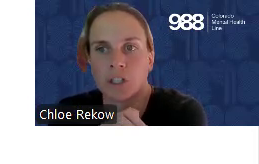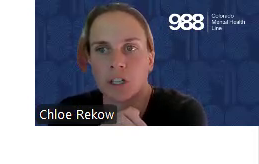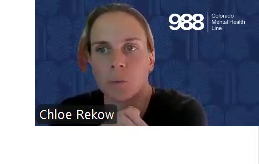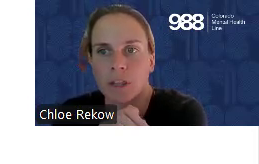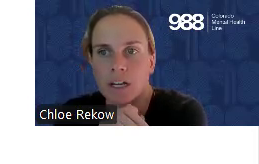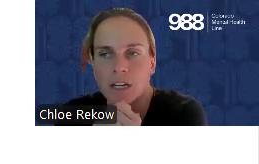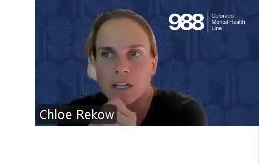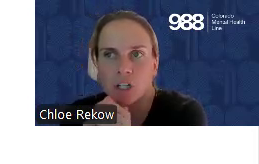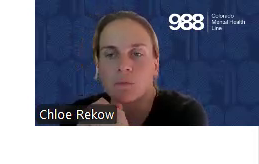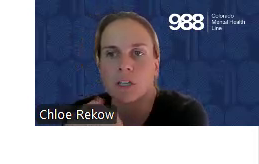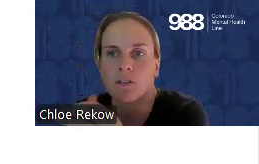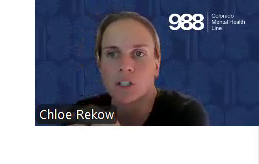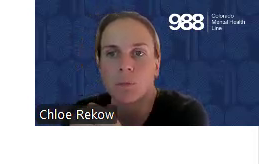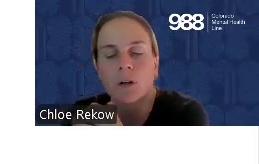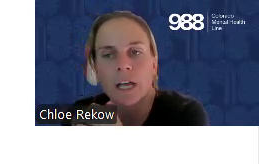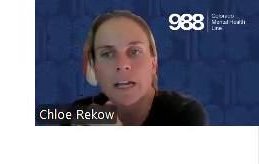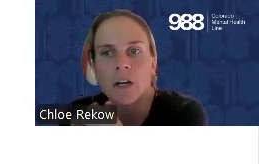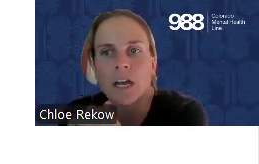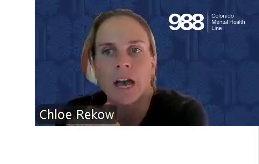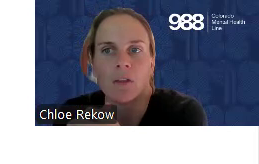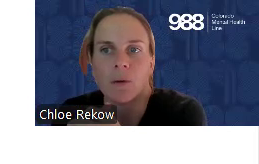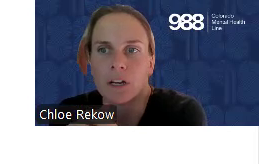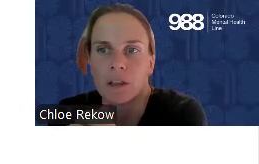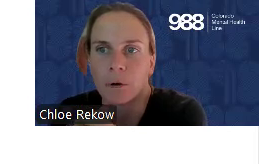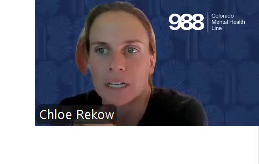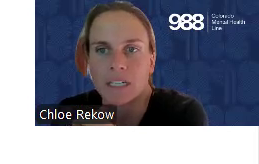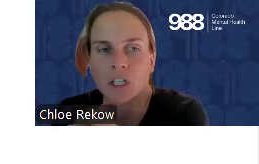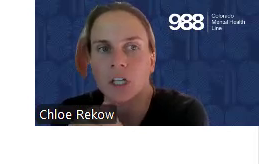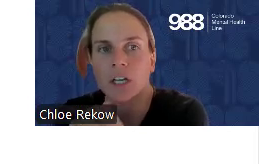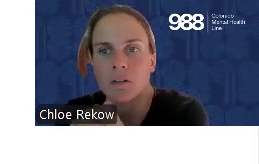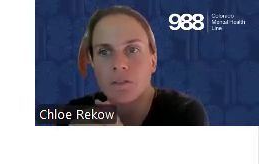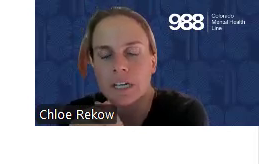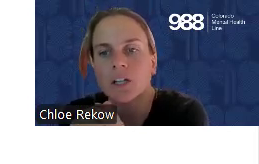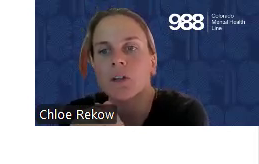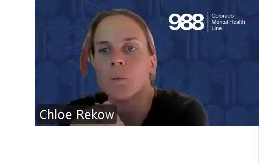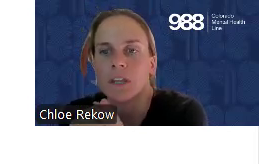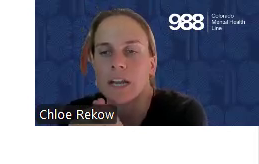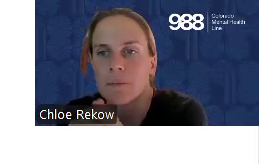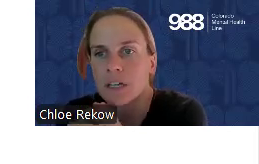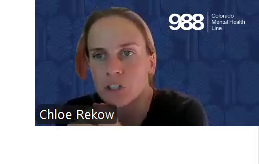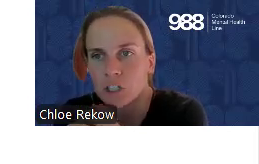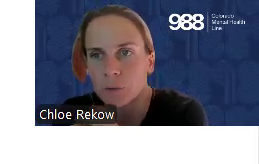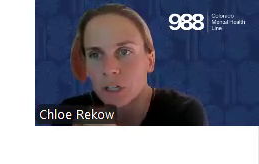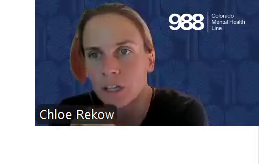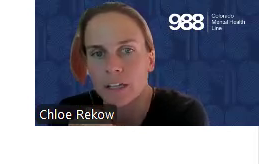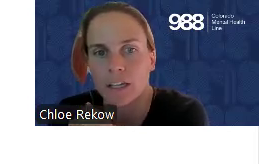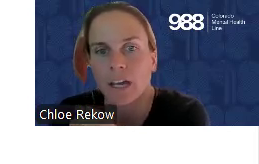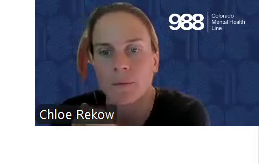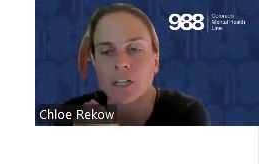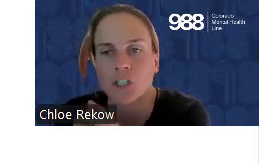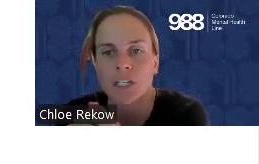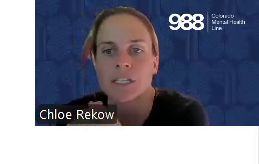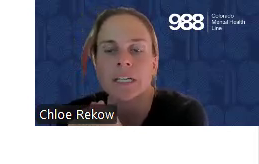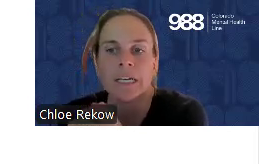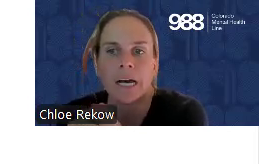we understood what they needed in terms of a support line, how they wanted the branding to look and feel, what the naming structure would look like